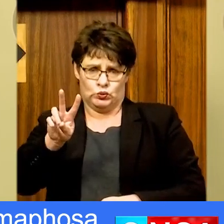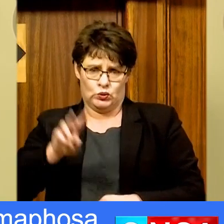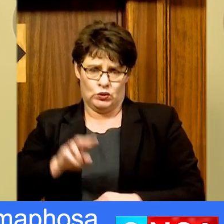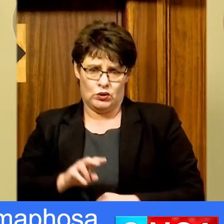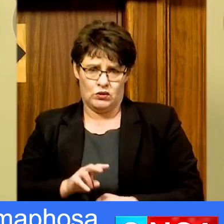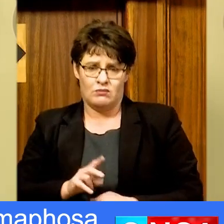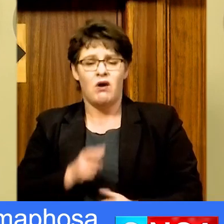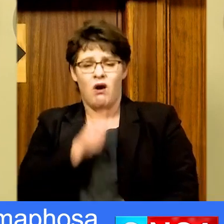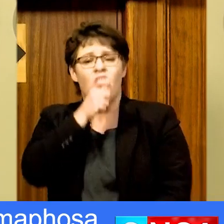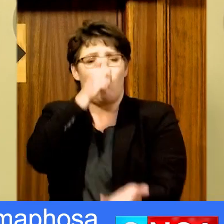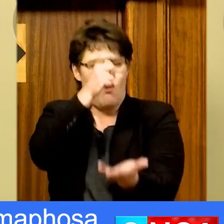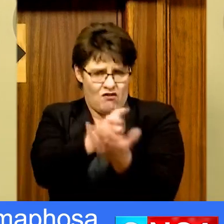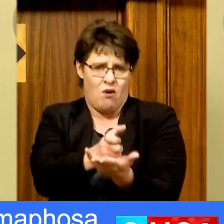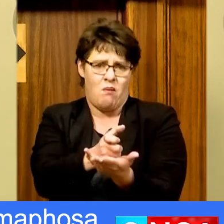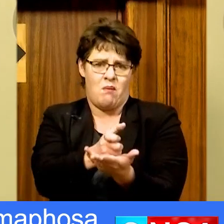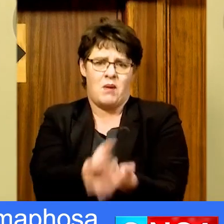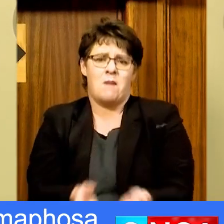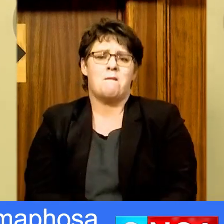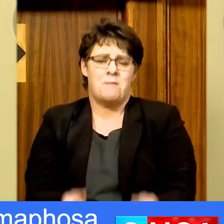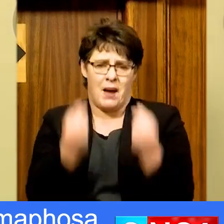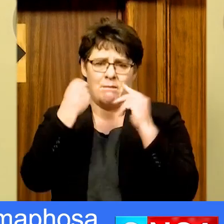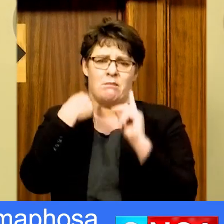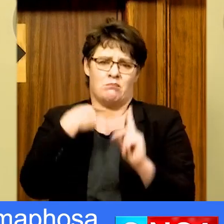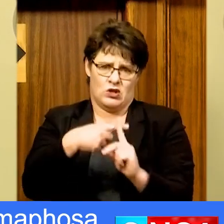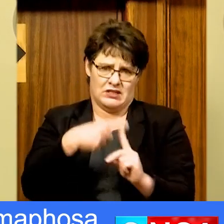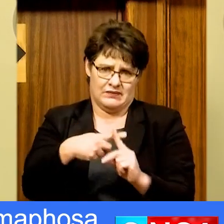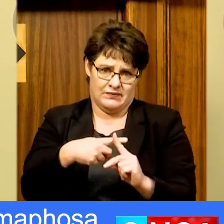that are confirmed cases in our country.